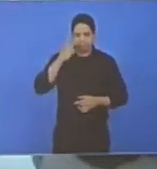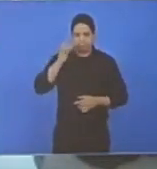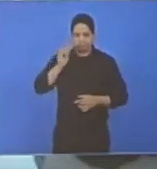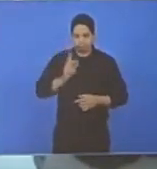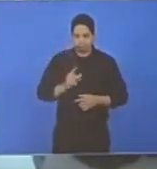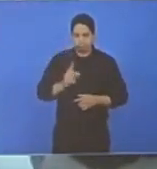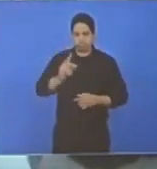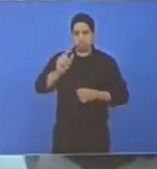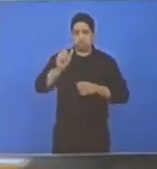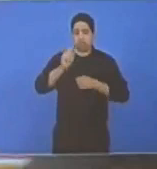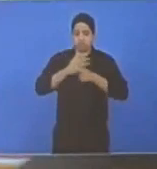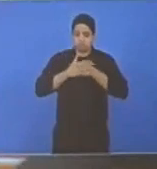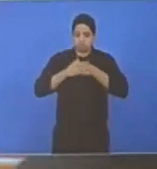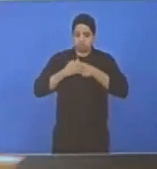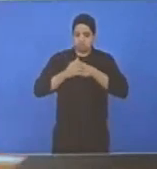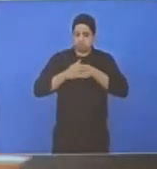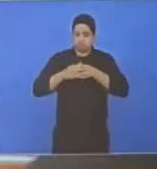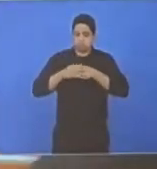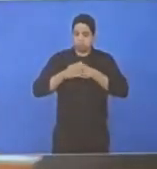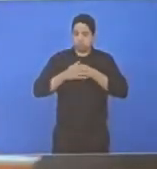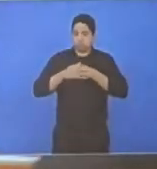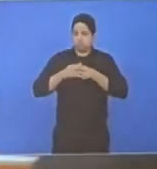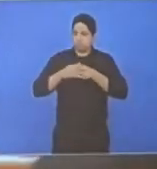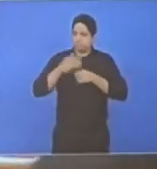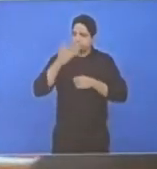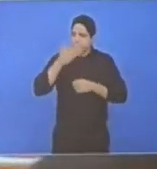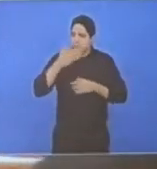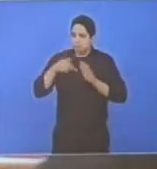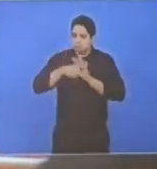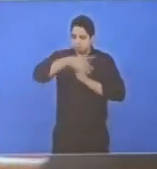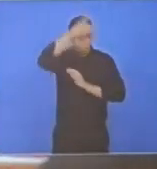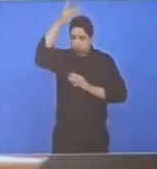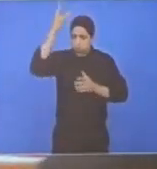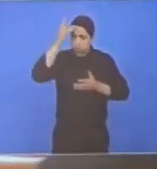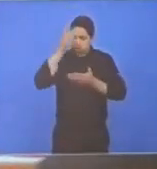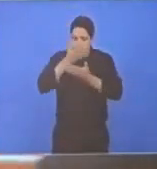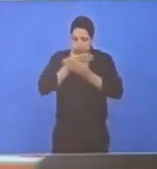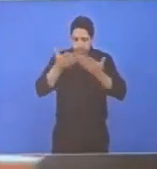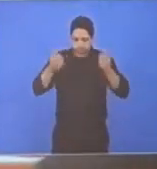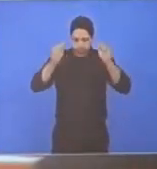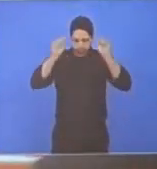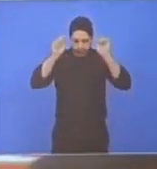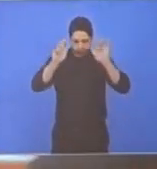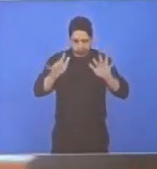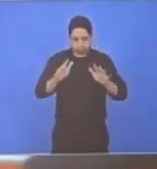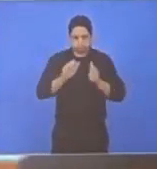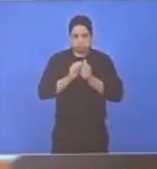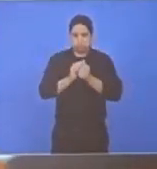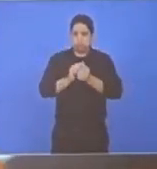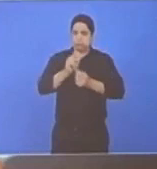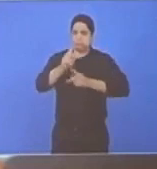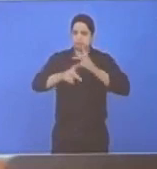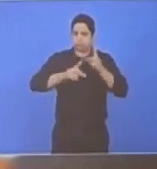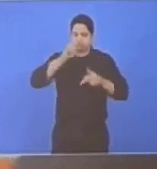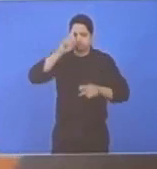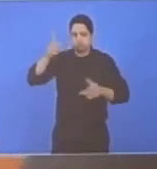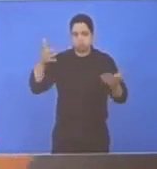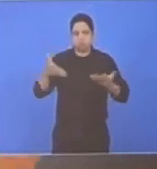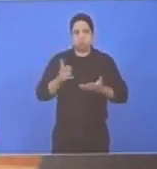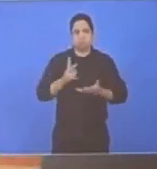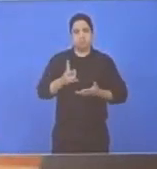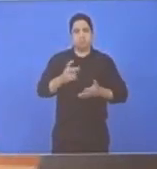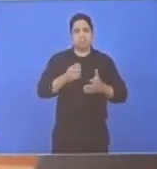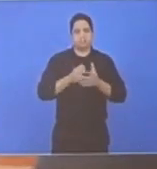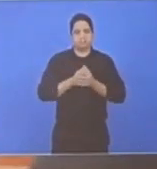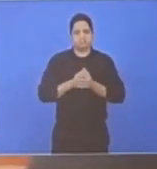Father, the sweet consolations of the Holy Spirit can pour out upon you, the whole people of